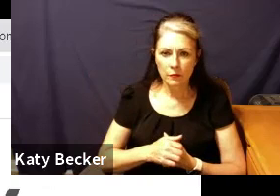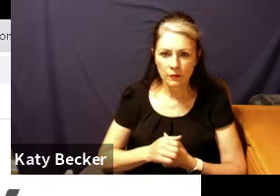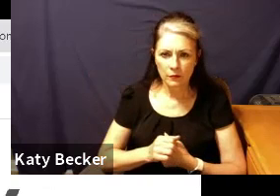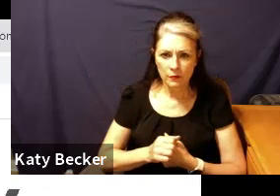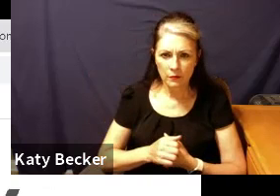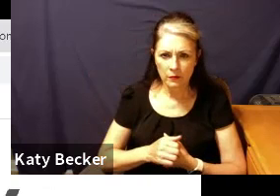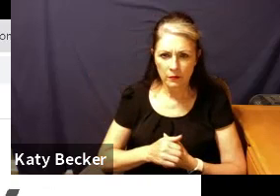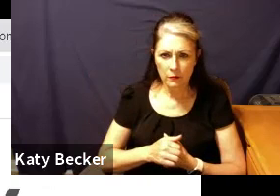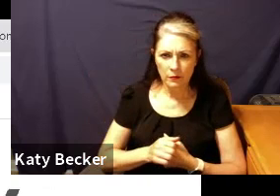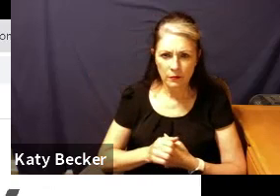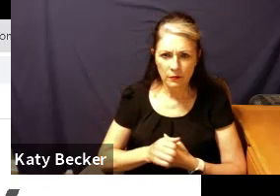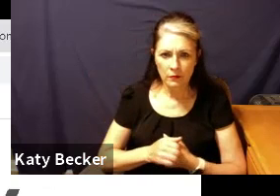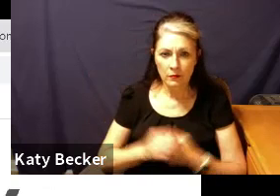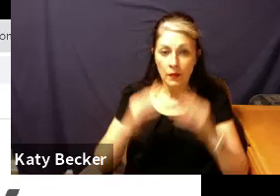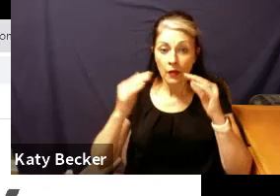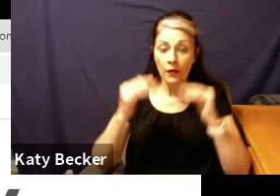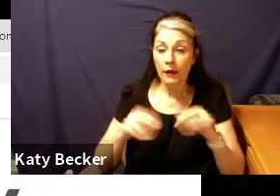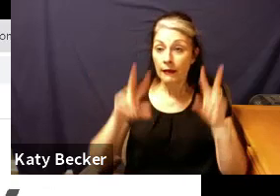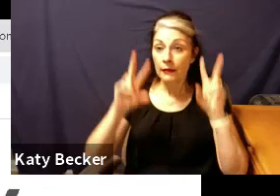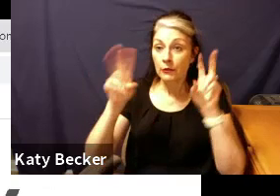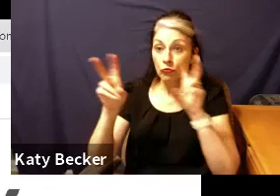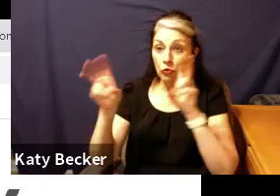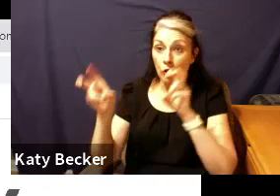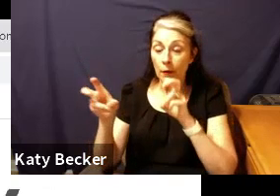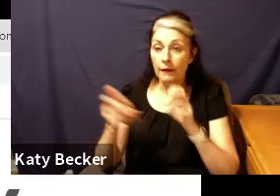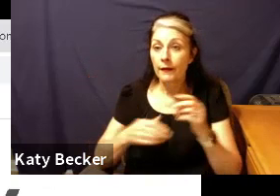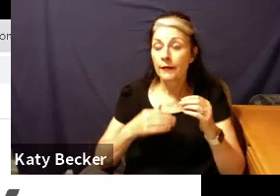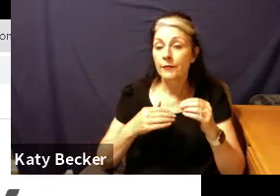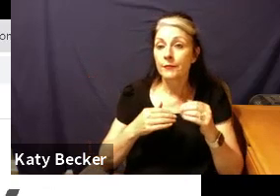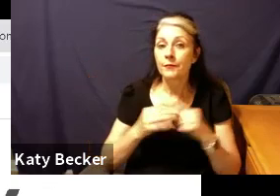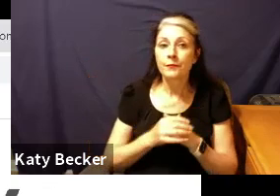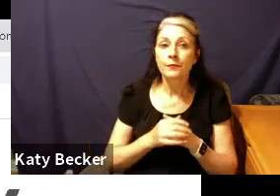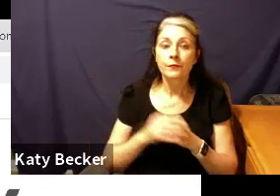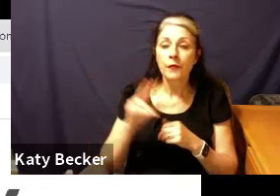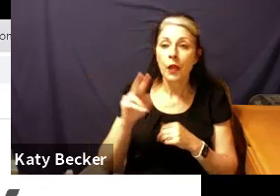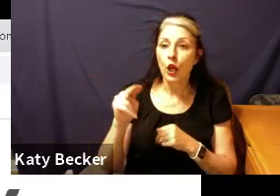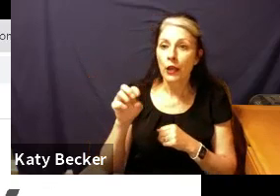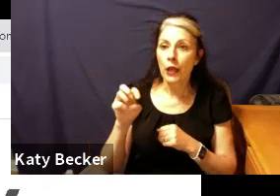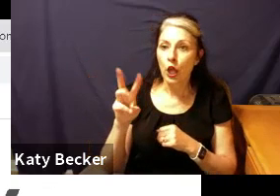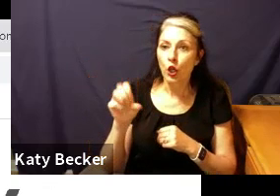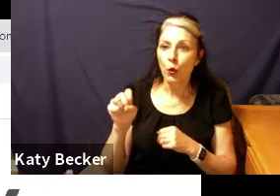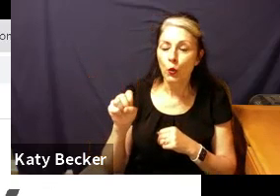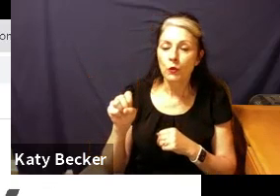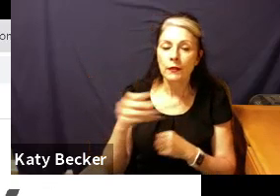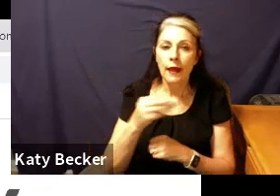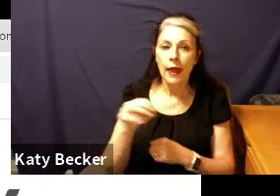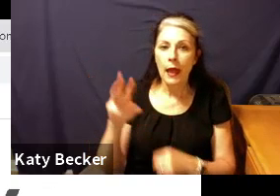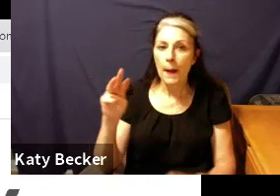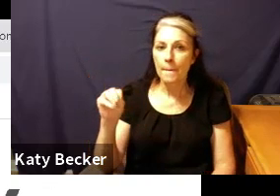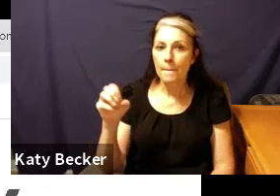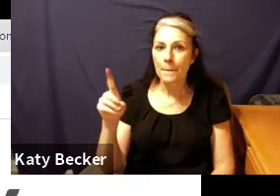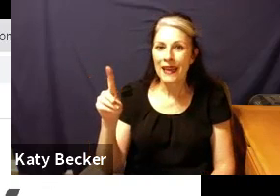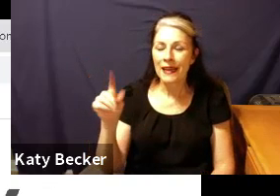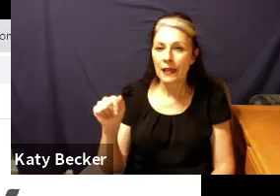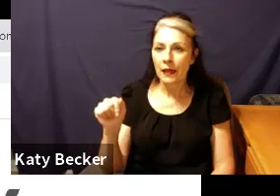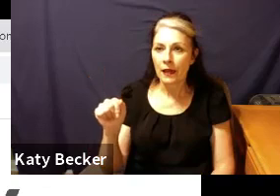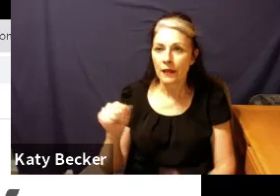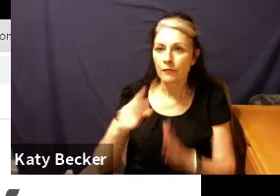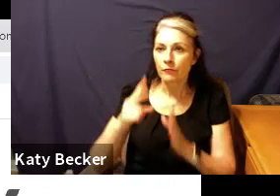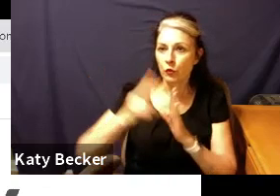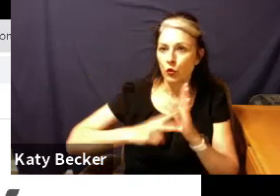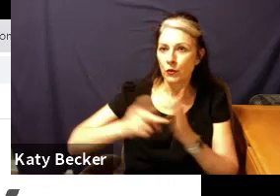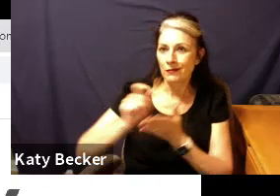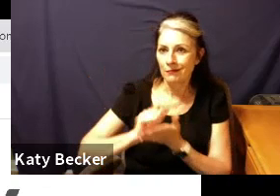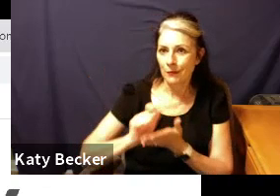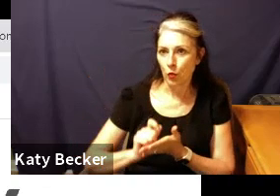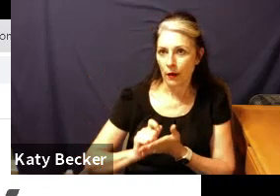Okay, and the next topic that we talk about in this series is news and media literacy. Students learn